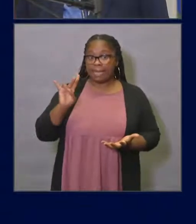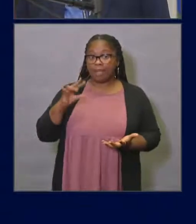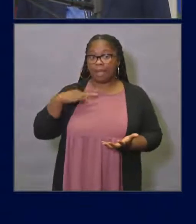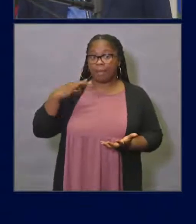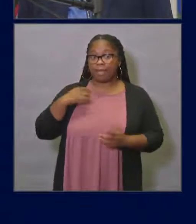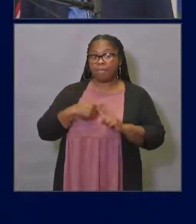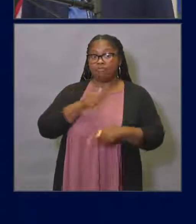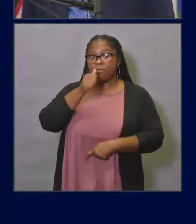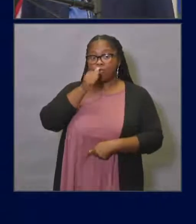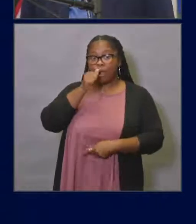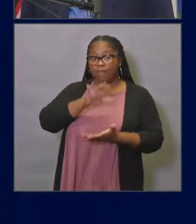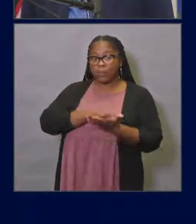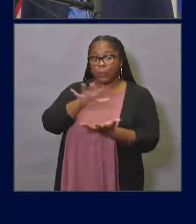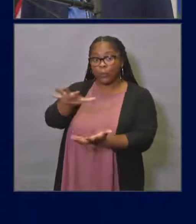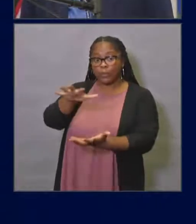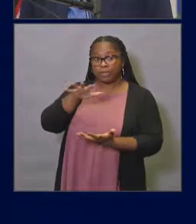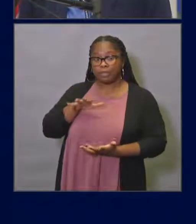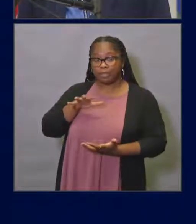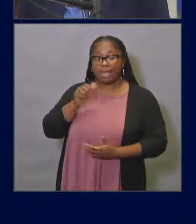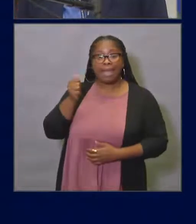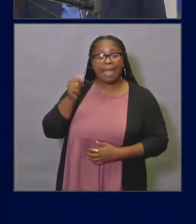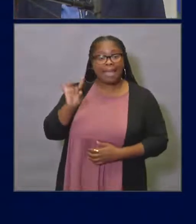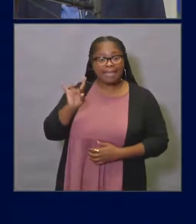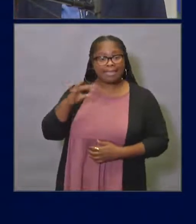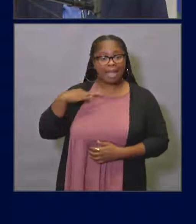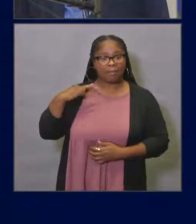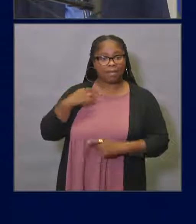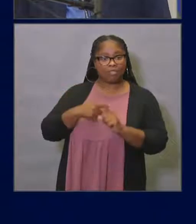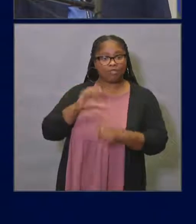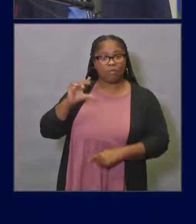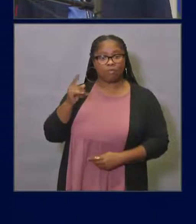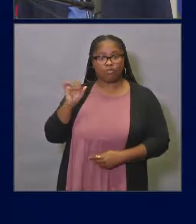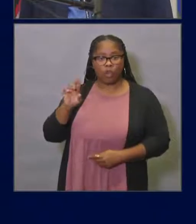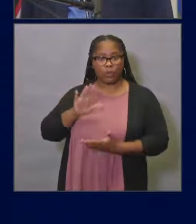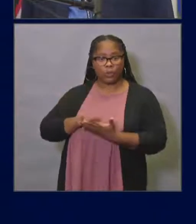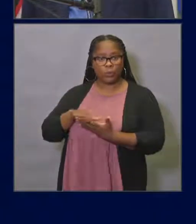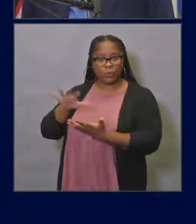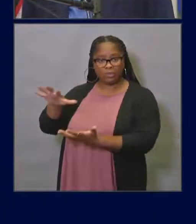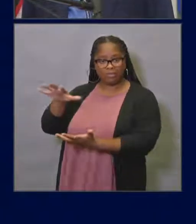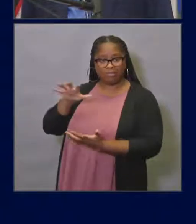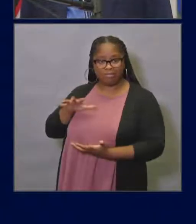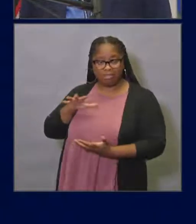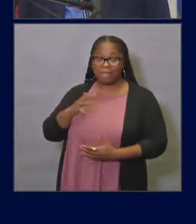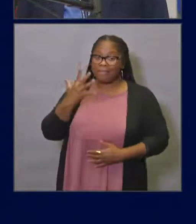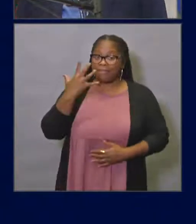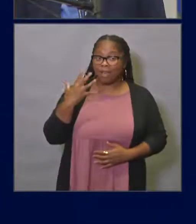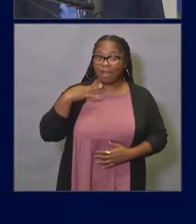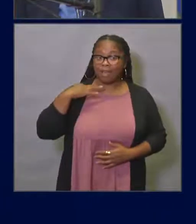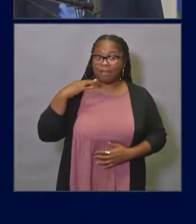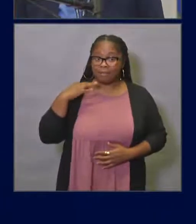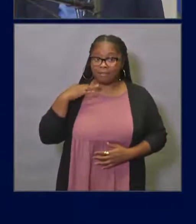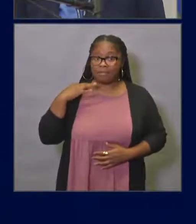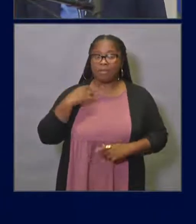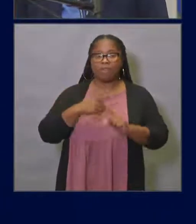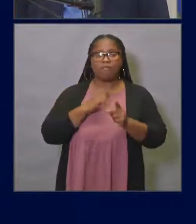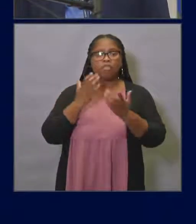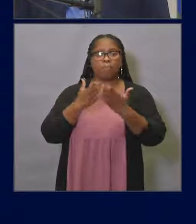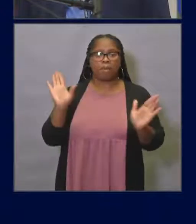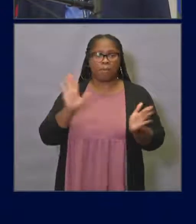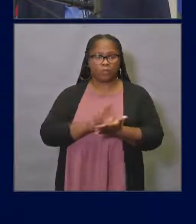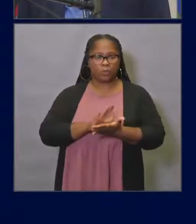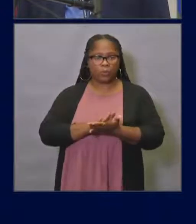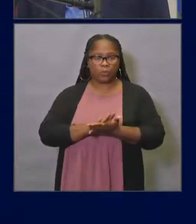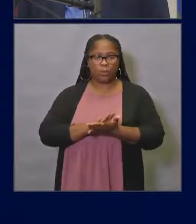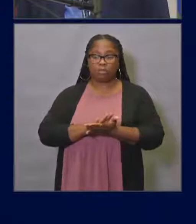schools, 18 applications from charter schools, and 5 applications were received from public schools.